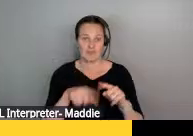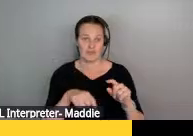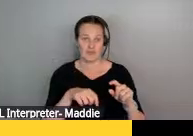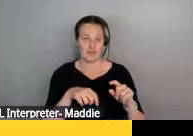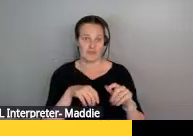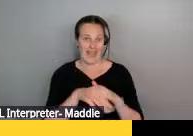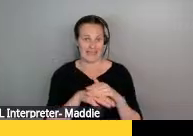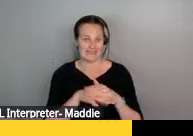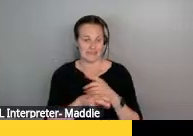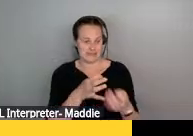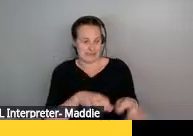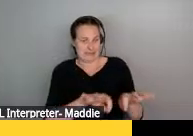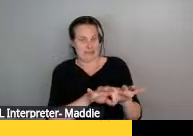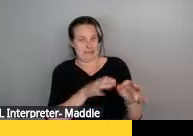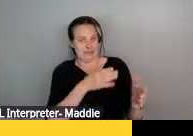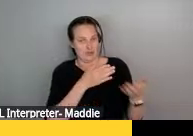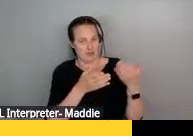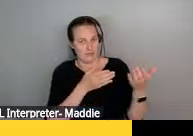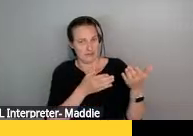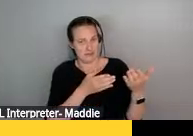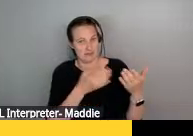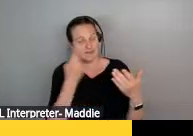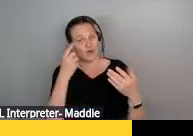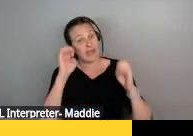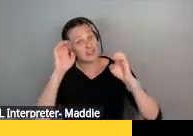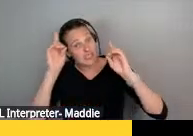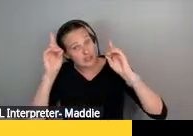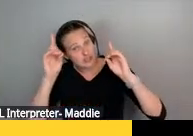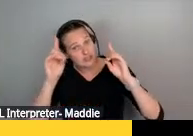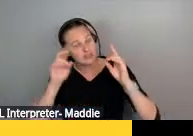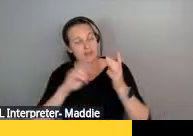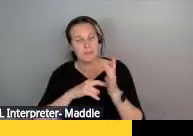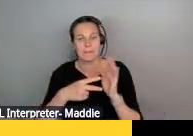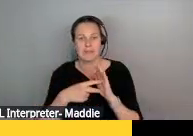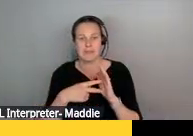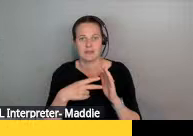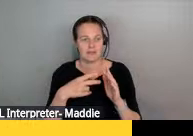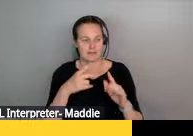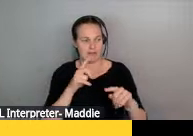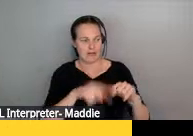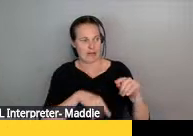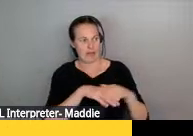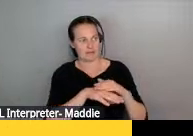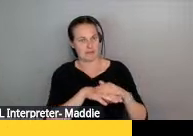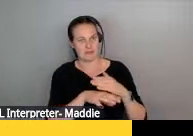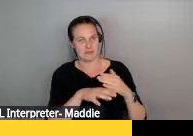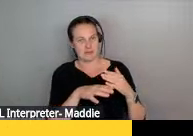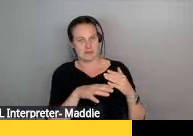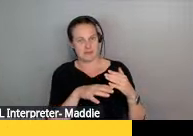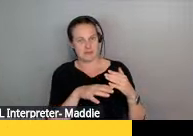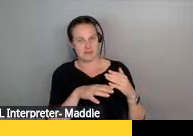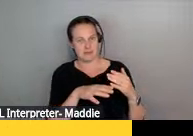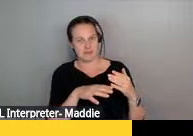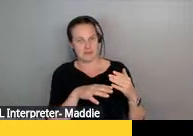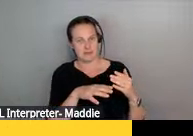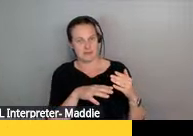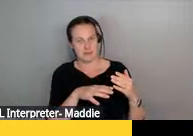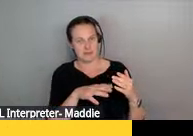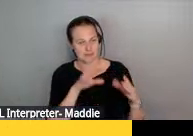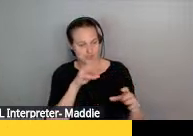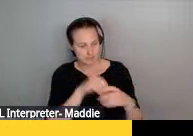key services. So obviously in the case of education, that would mean being unable to receive or unable to